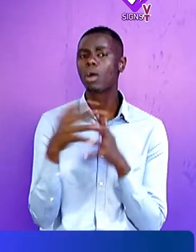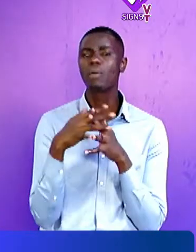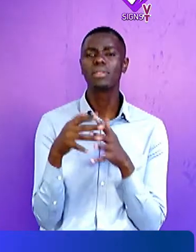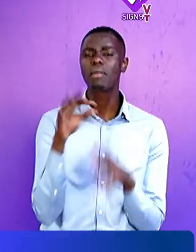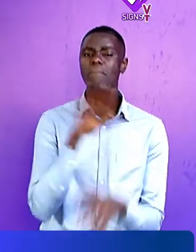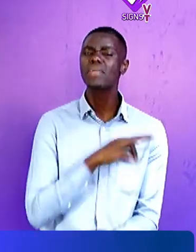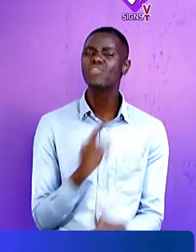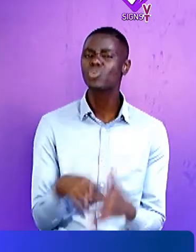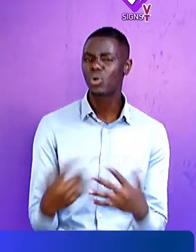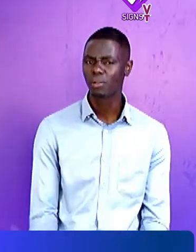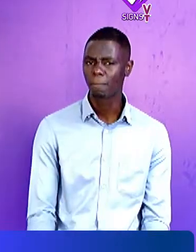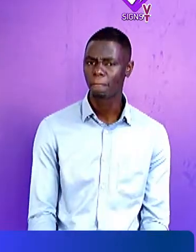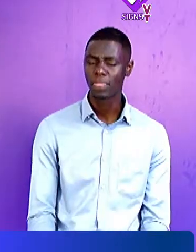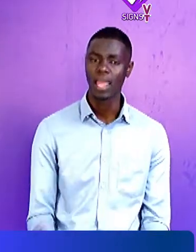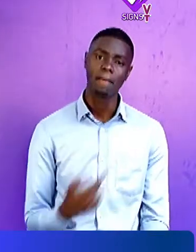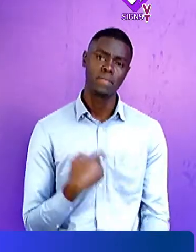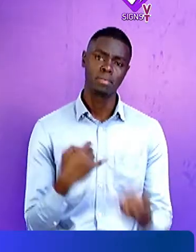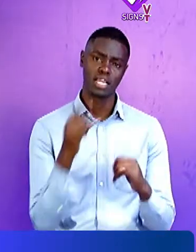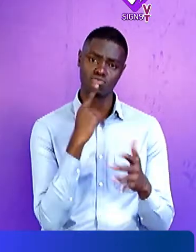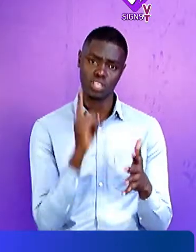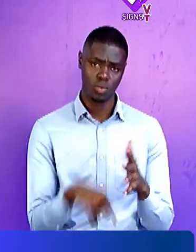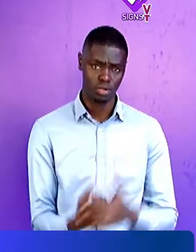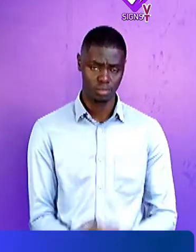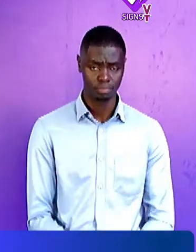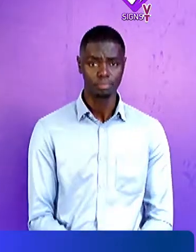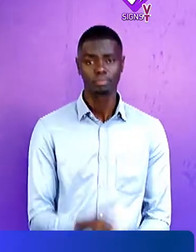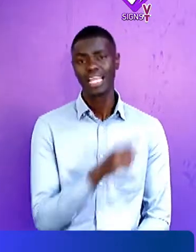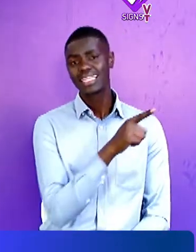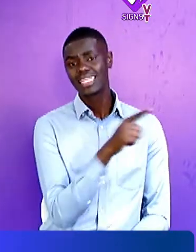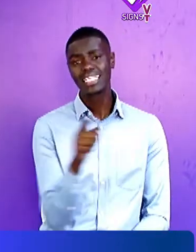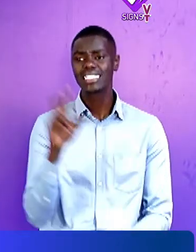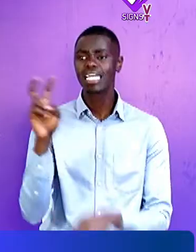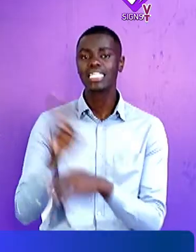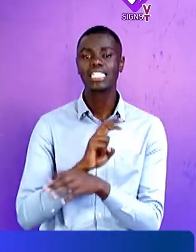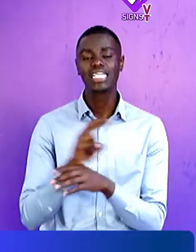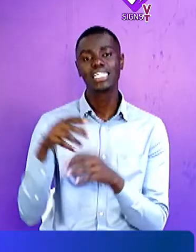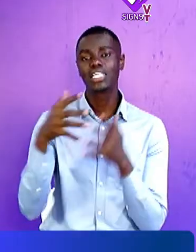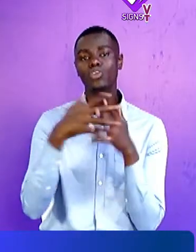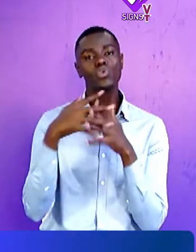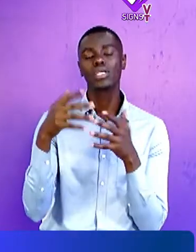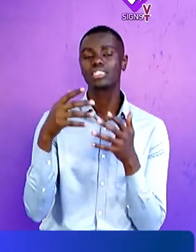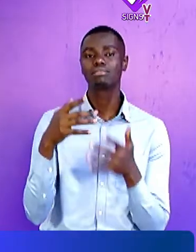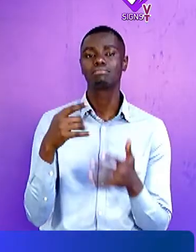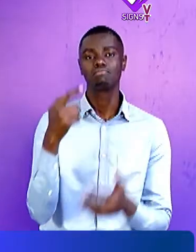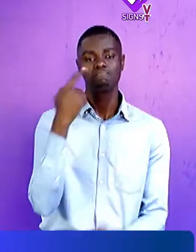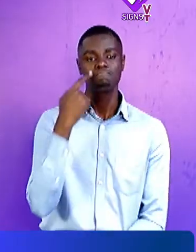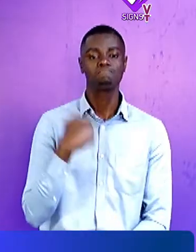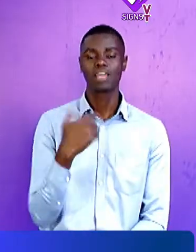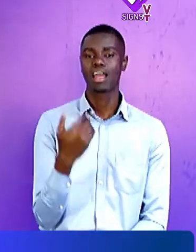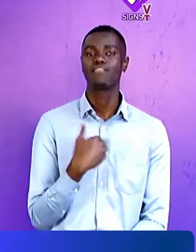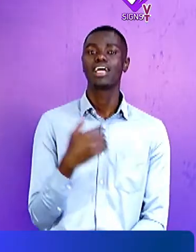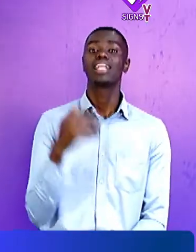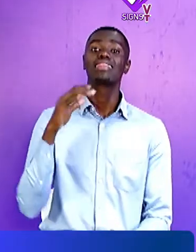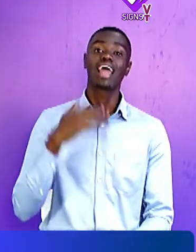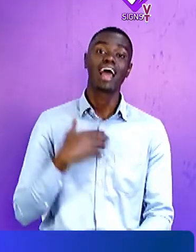benefit? So what I'm trying to say is that this intelligence the US claims to have, are they not having terrorist attack?